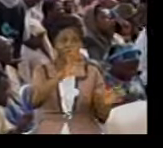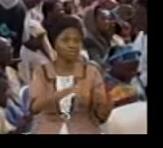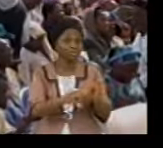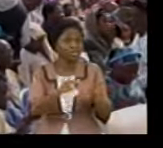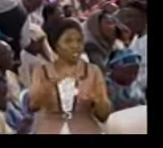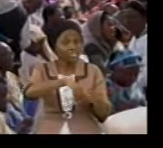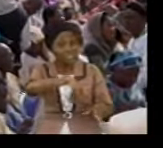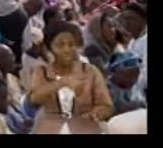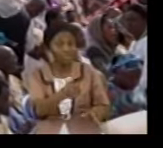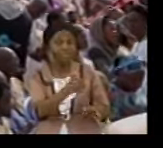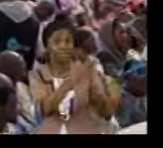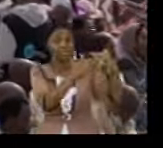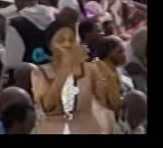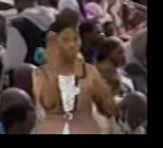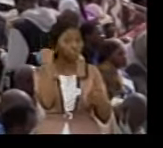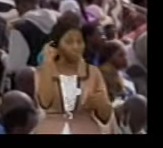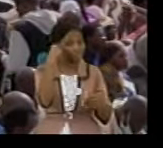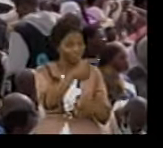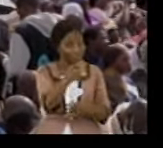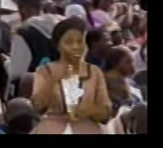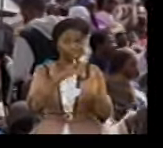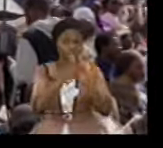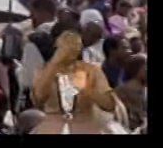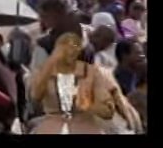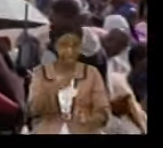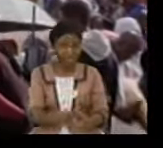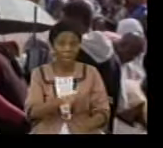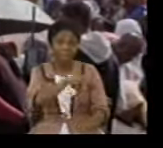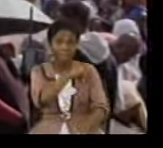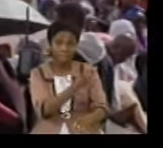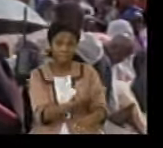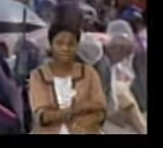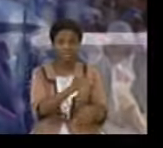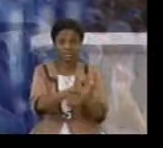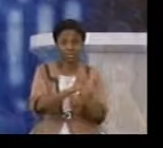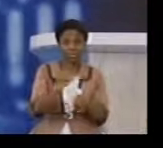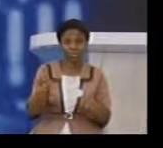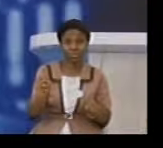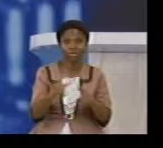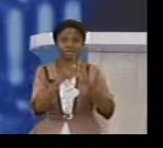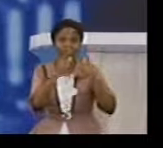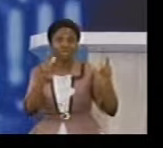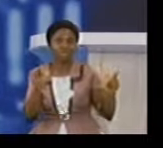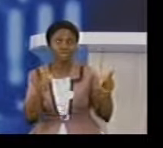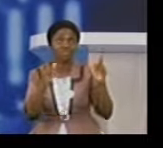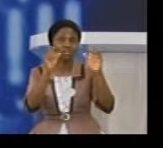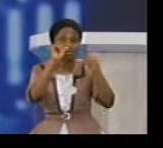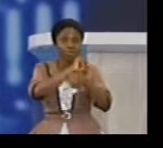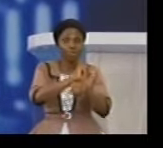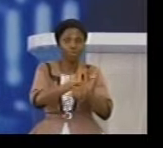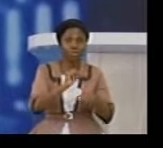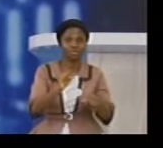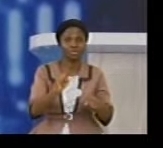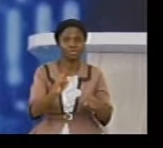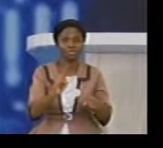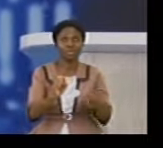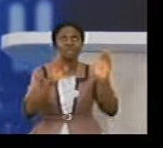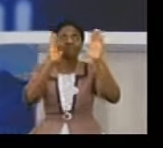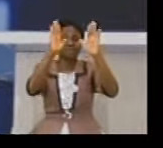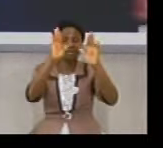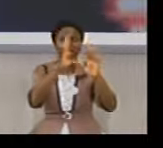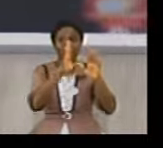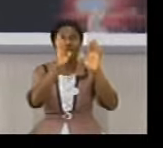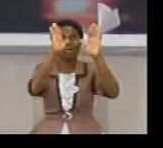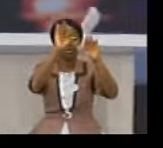generation. Mighty works, great works, spectacular works, signs and works of the Lord.